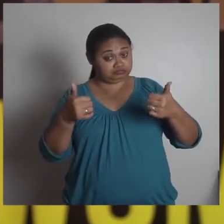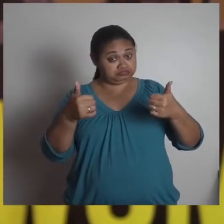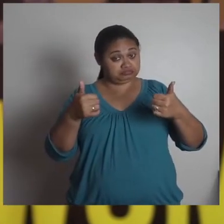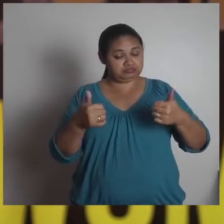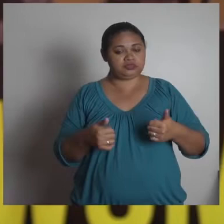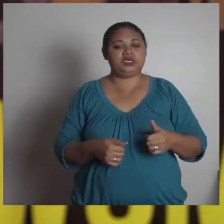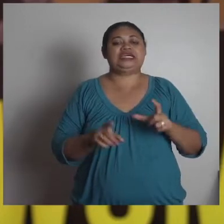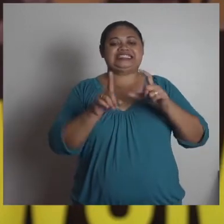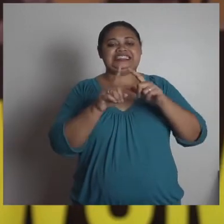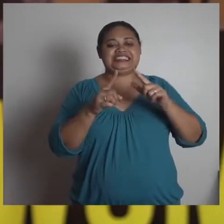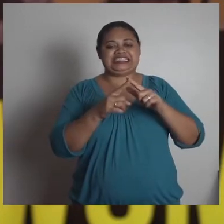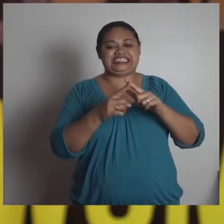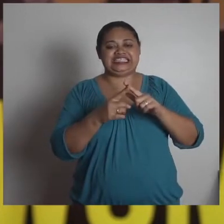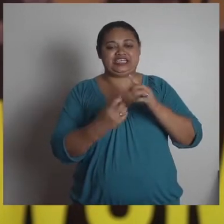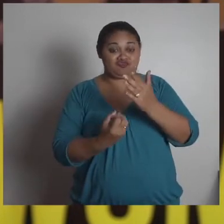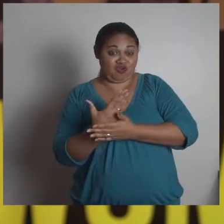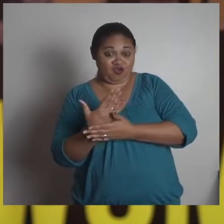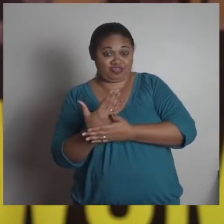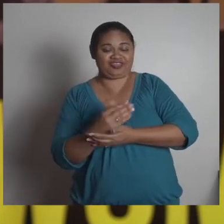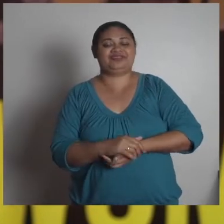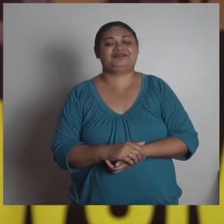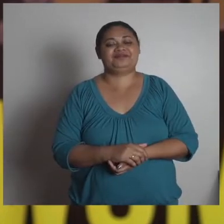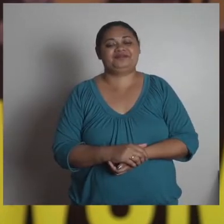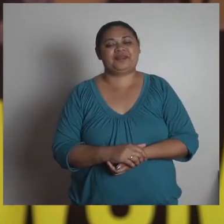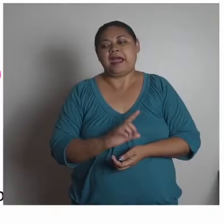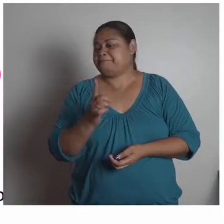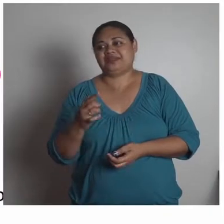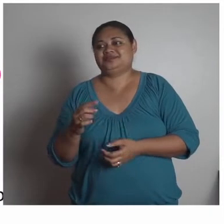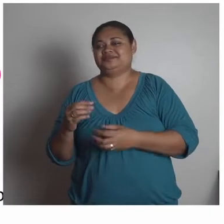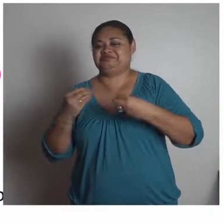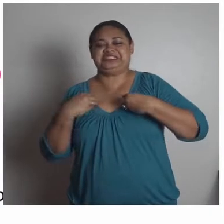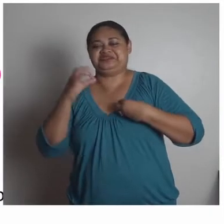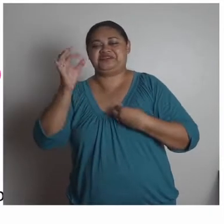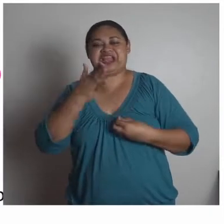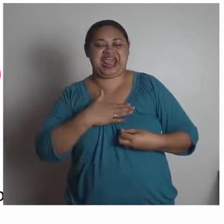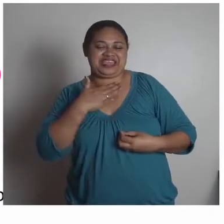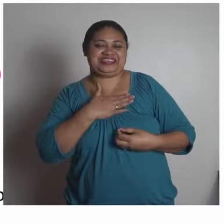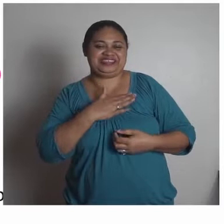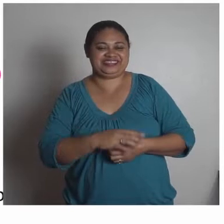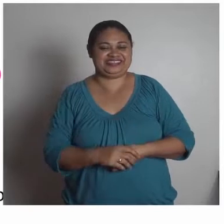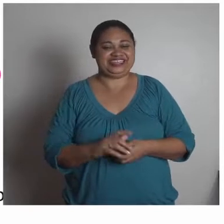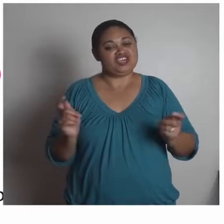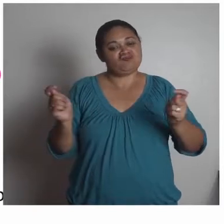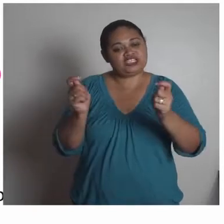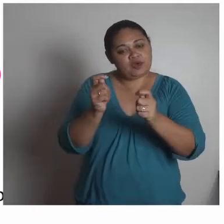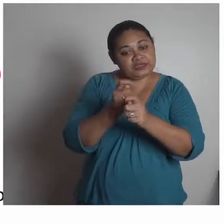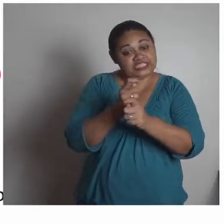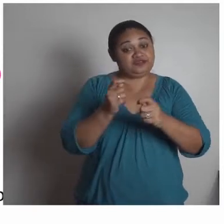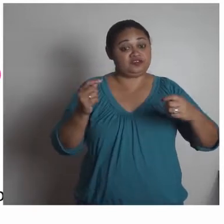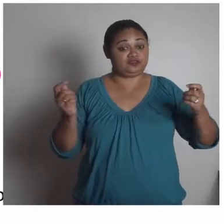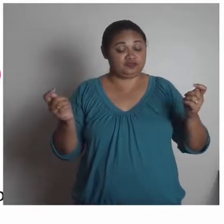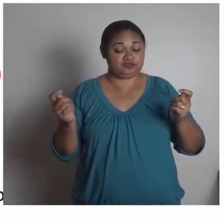the proposals on the table that is looking good is degrowth. But of course, obviously, the corporations don't like it,